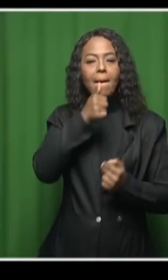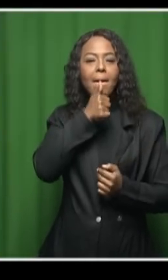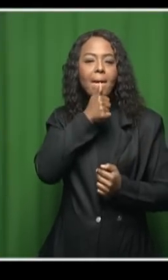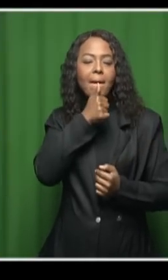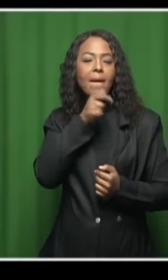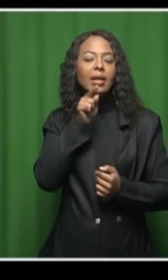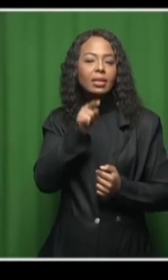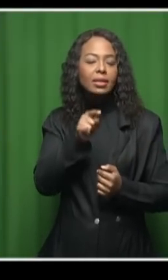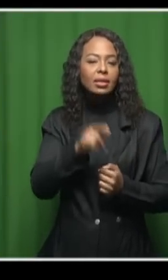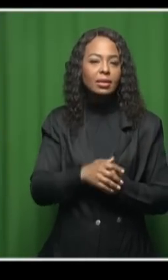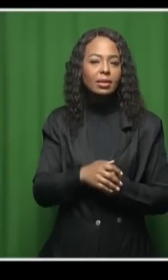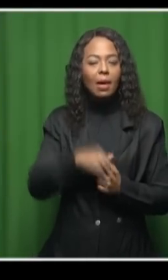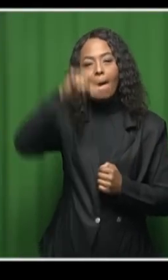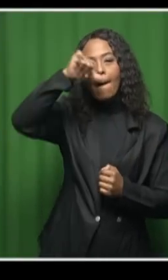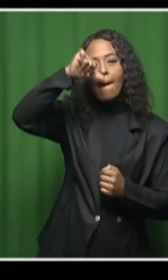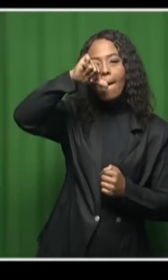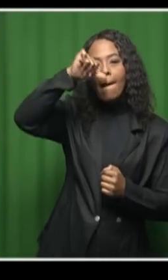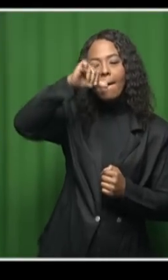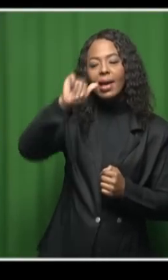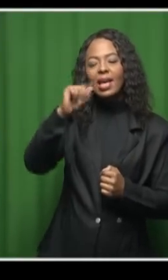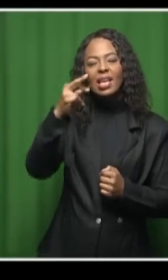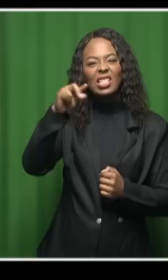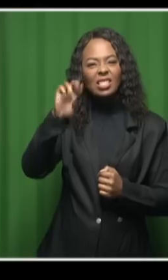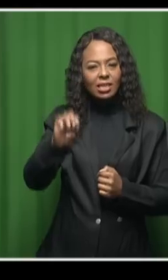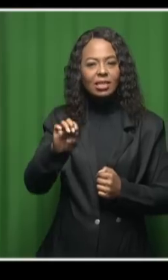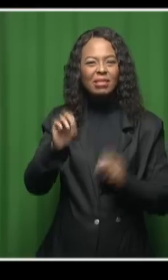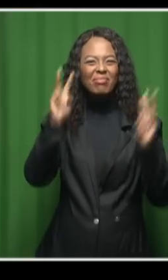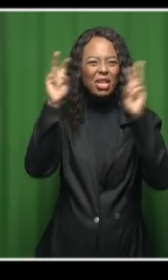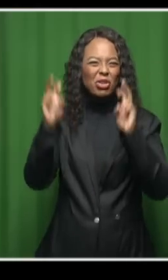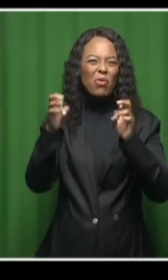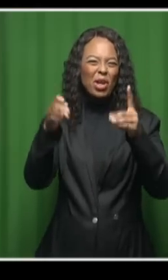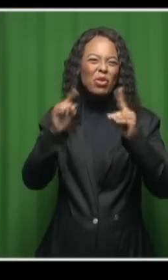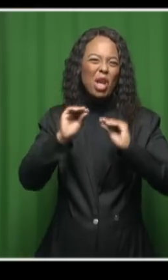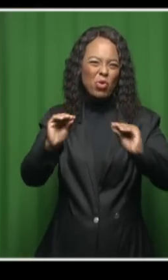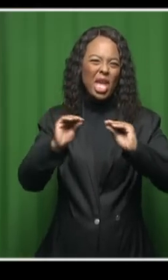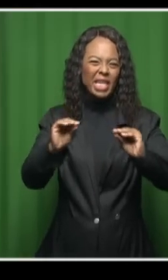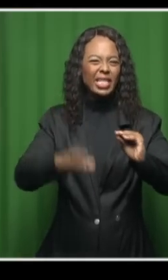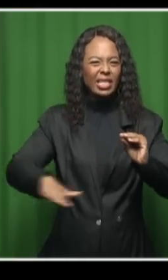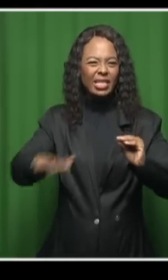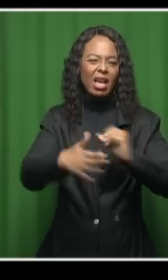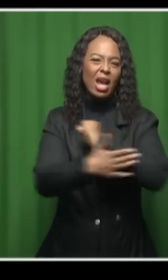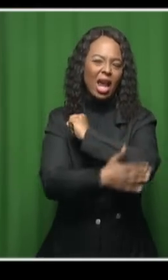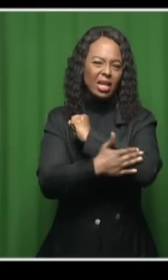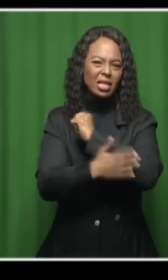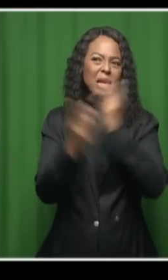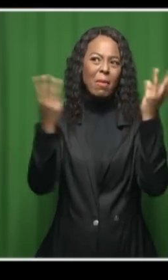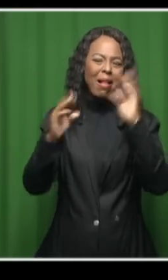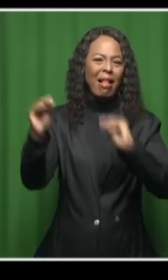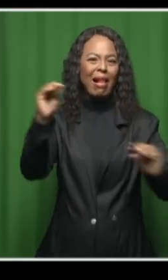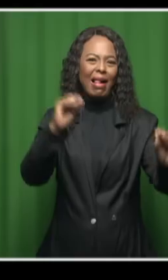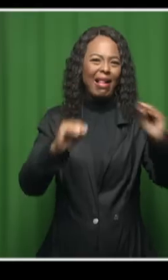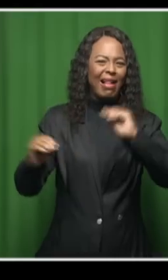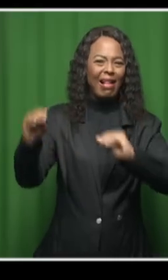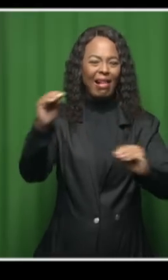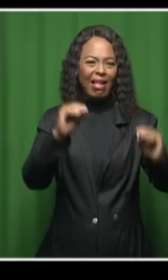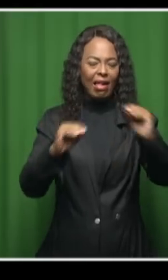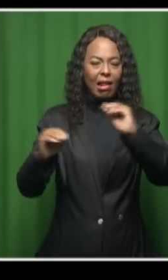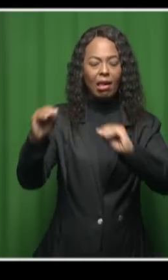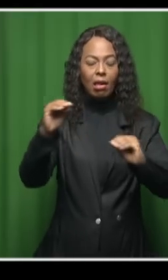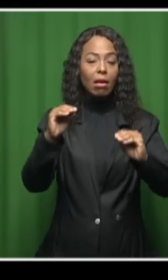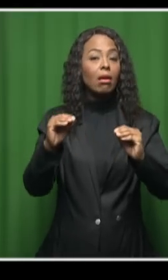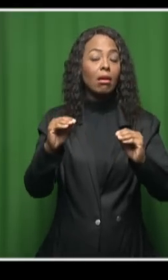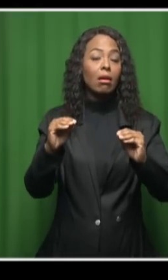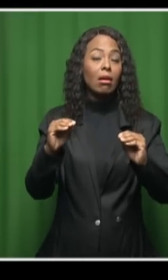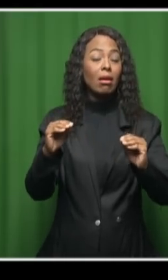there, and it's got to do with, the state of education in the country. So that's one thing that I know people still talking to this, and that not being able